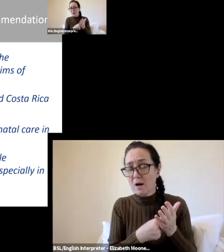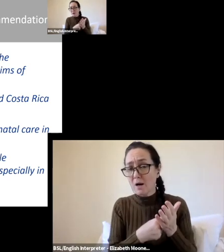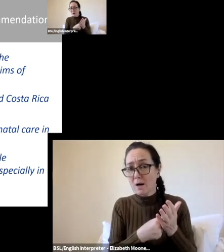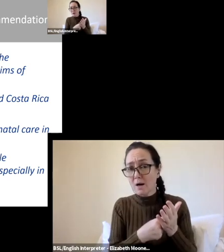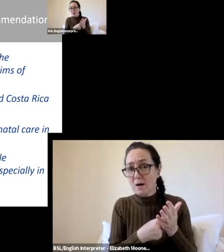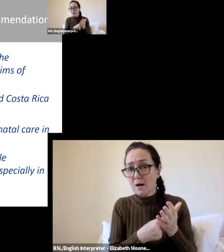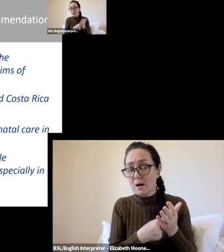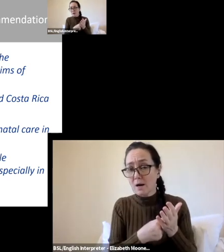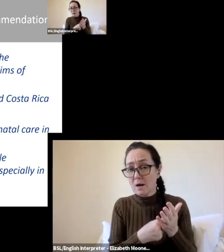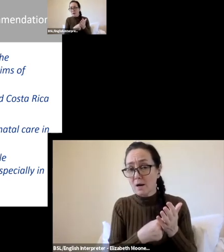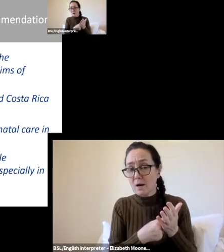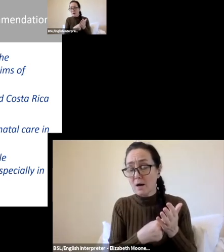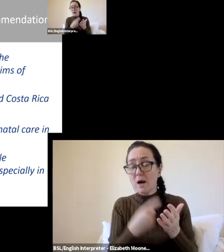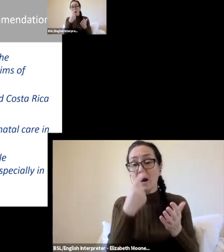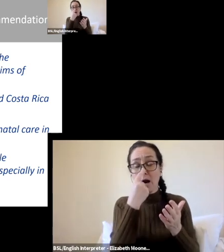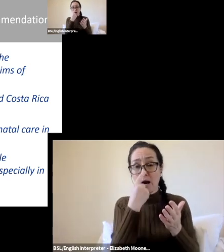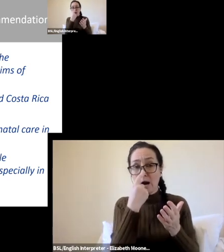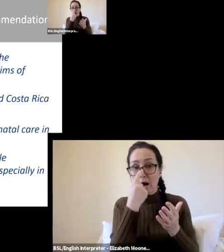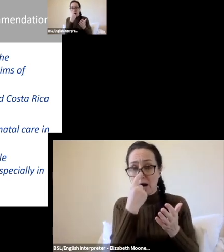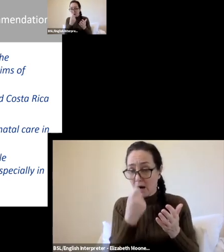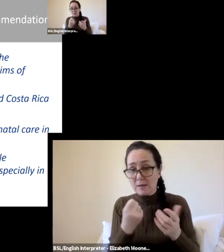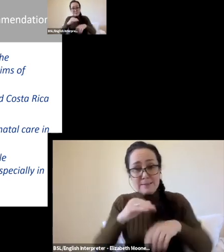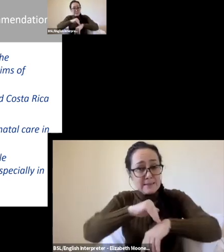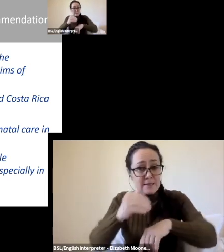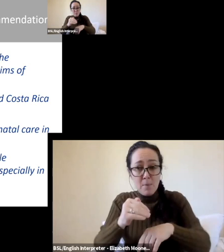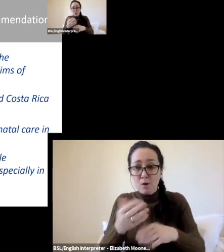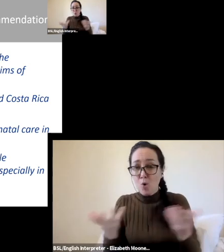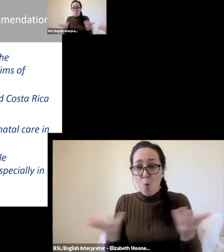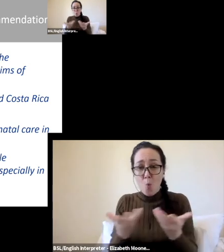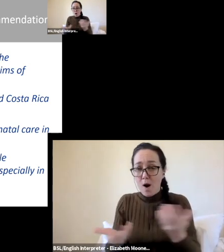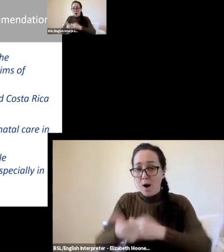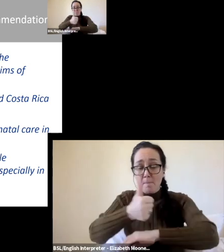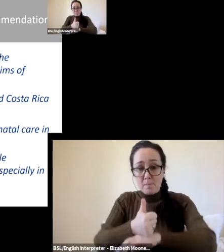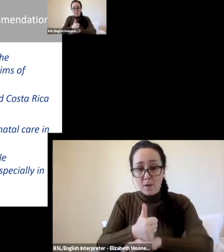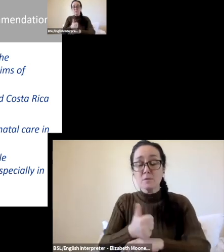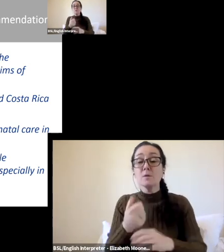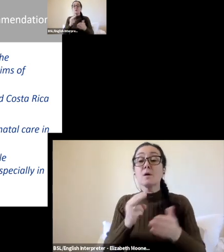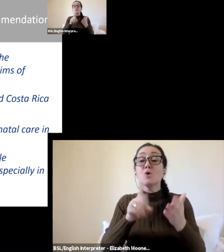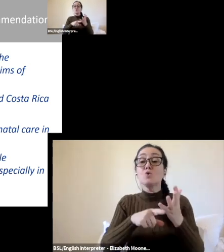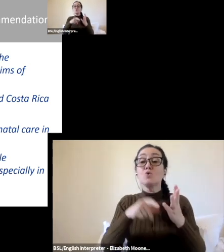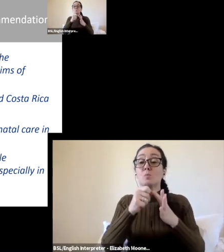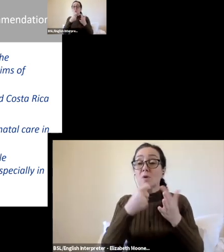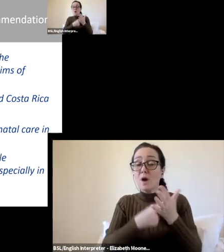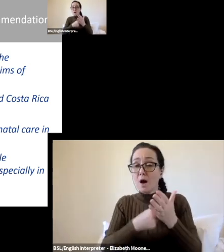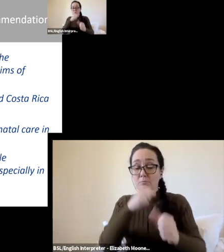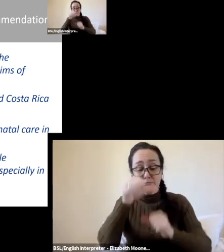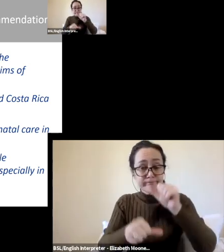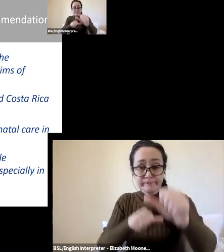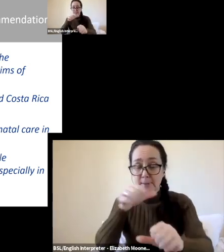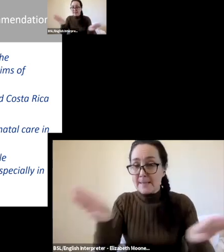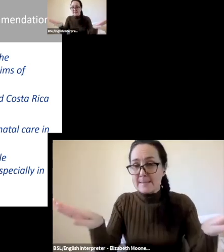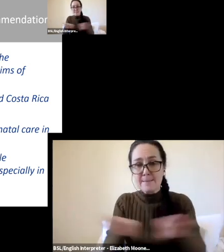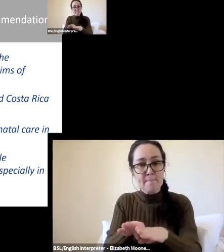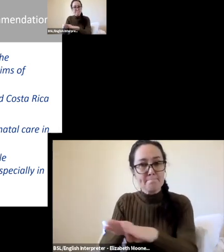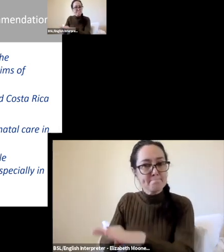through the same procedures all the states. So all the states are reviewed at the same time. And as you can see from these